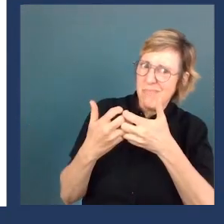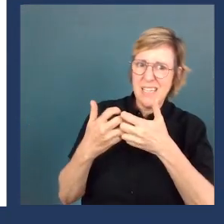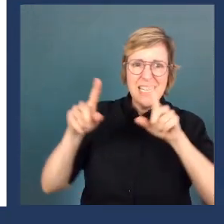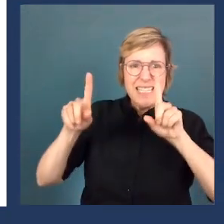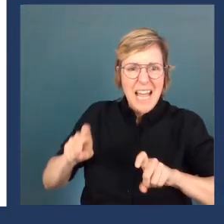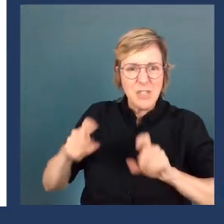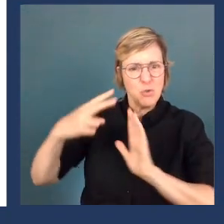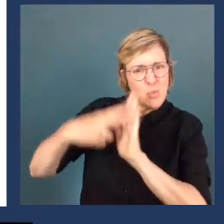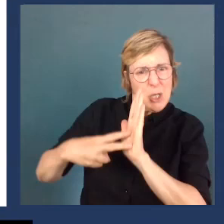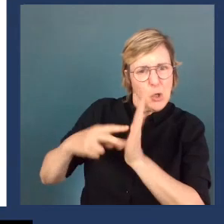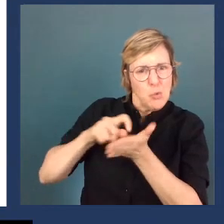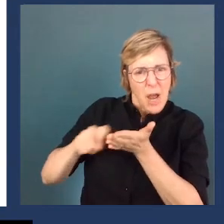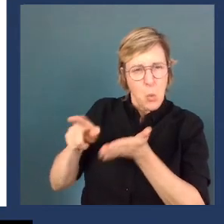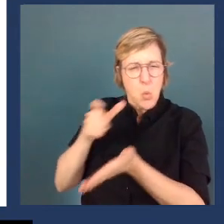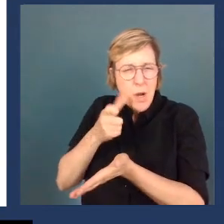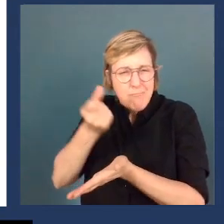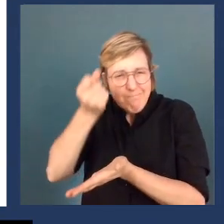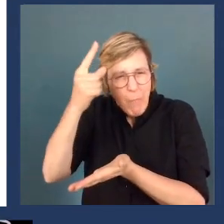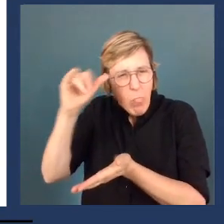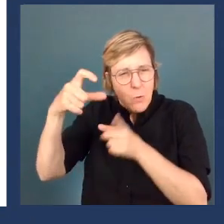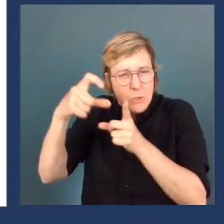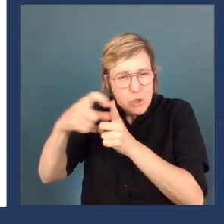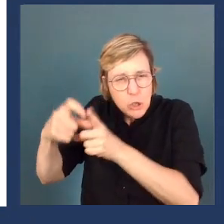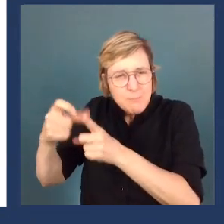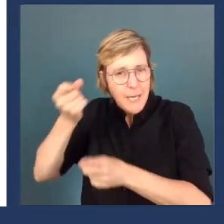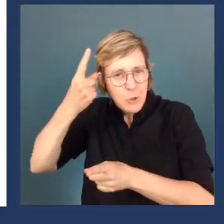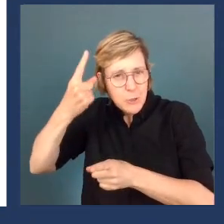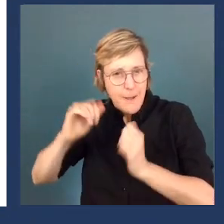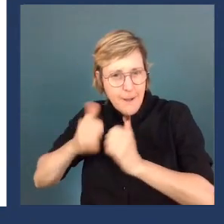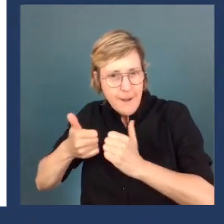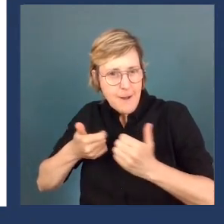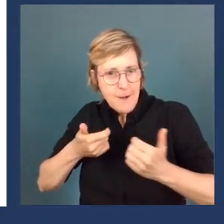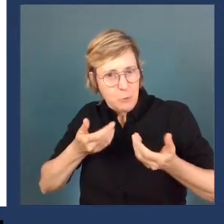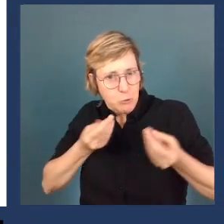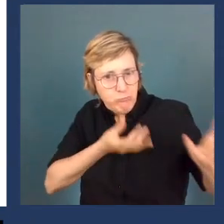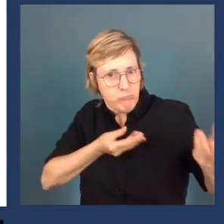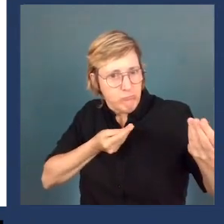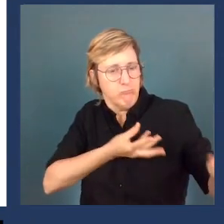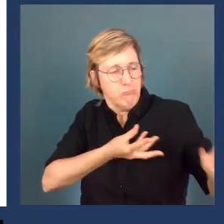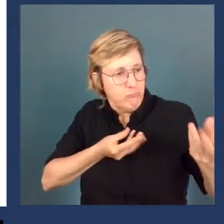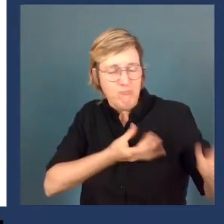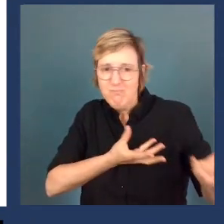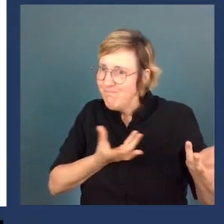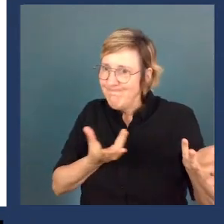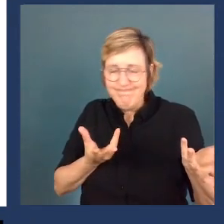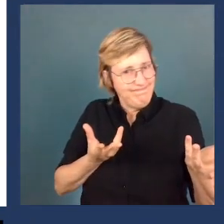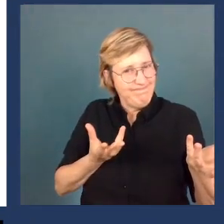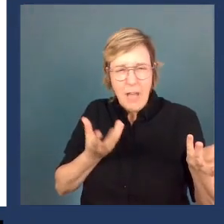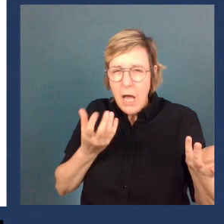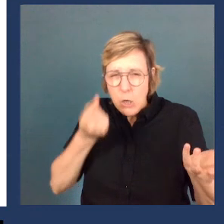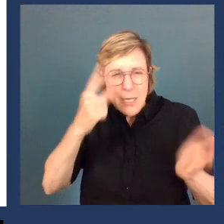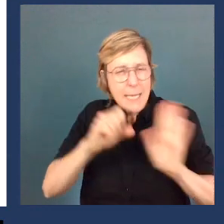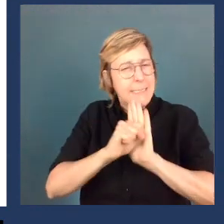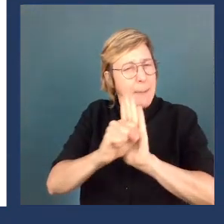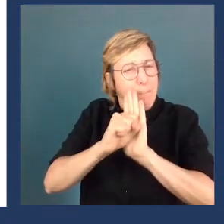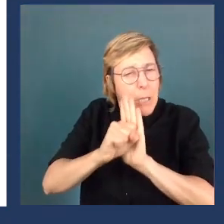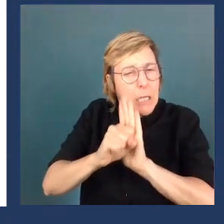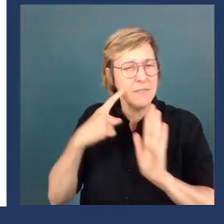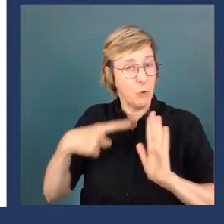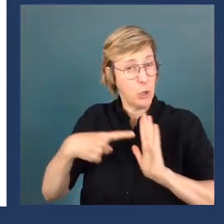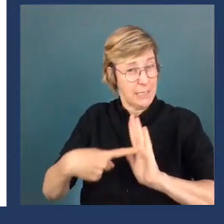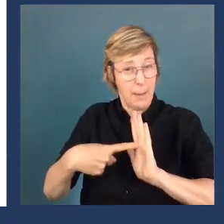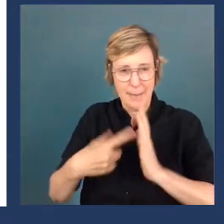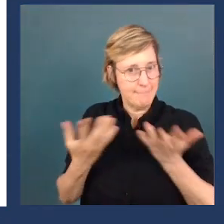writer to be familiar with what is being tested, the specific domain terminology, the symbols on the exam, and so on and so